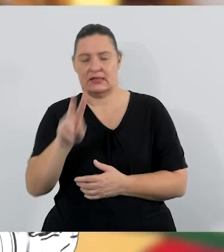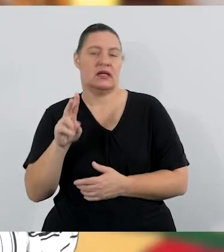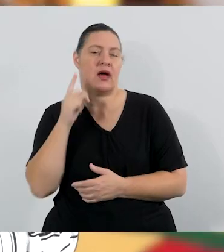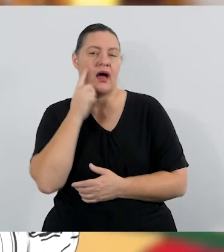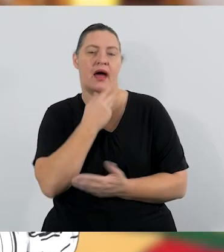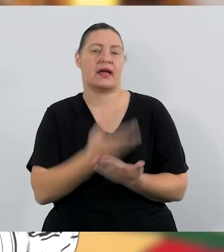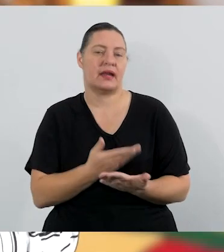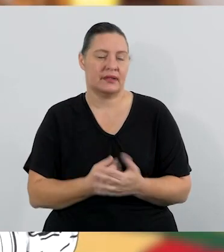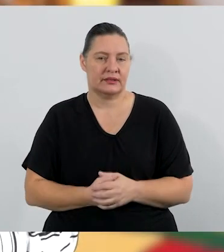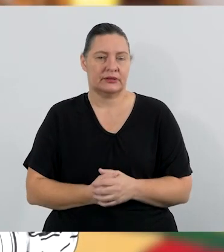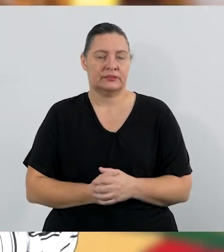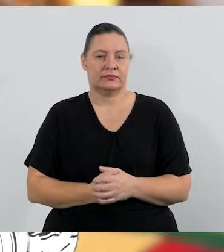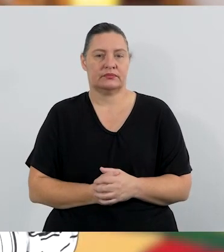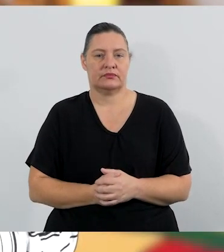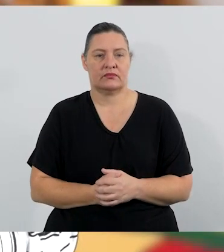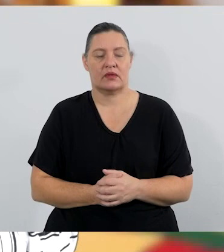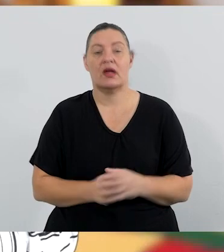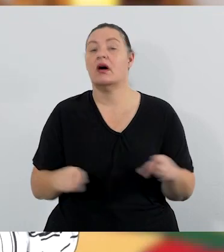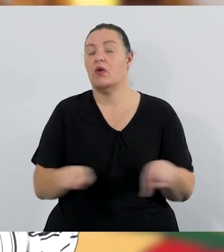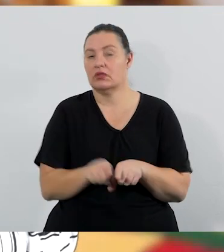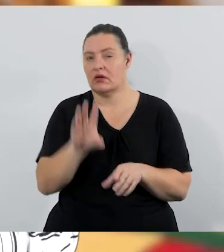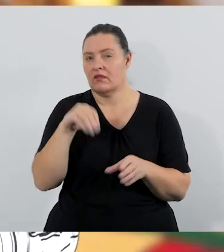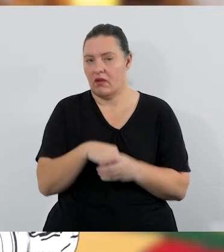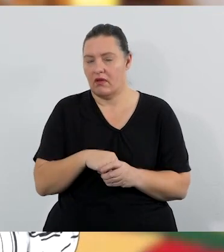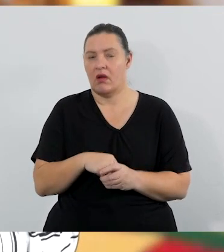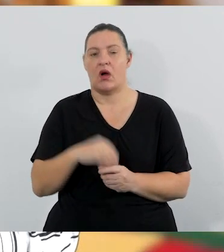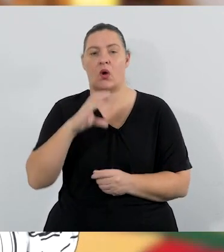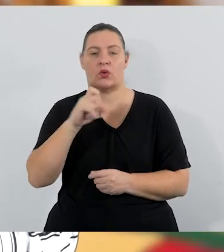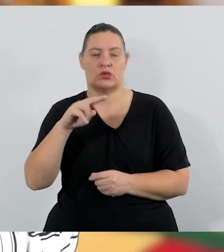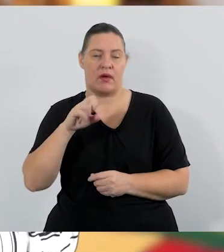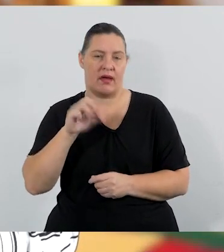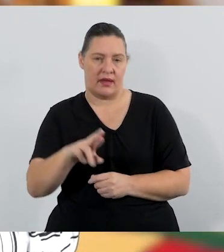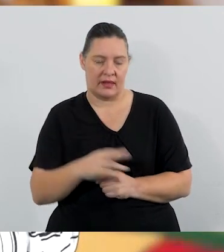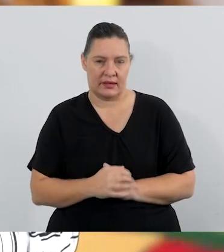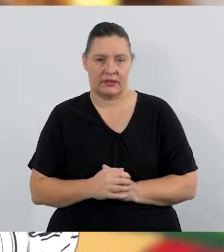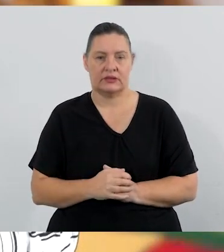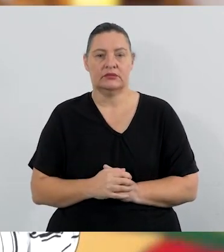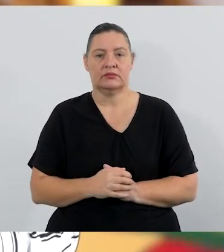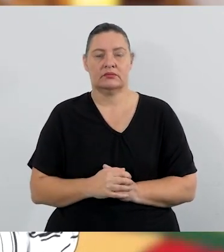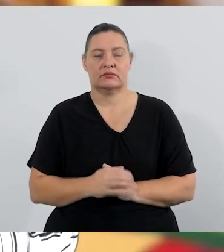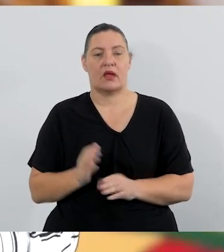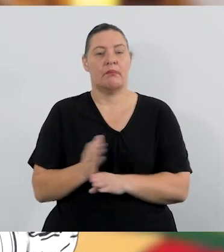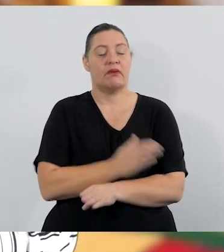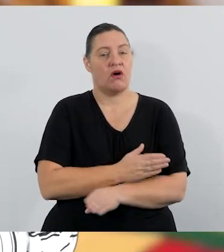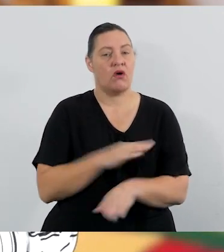eyes. So those are decomposers, and they are also part of consumers.